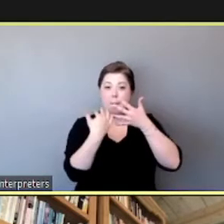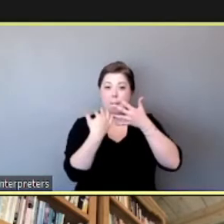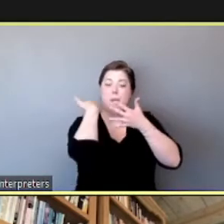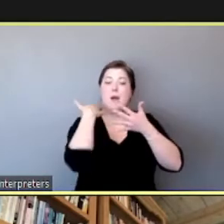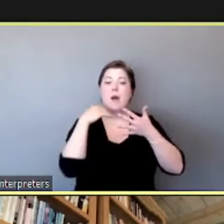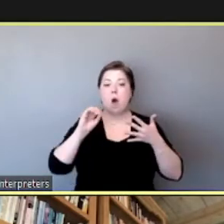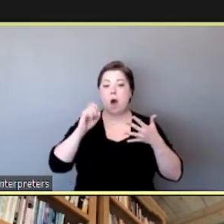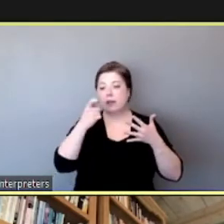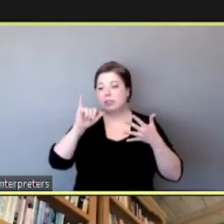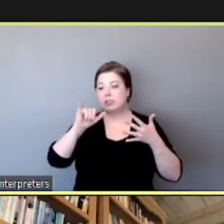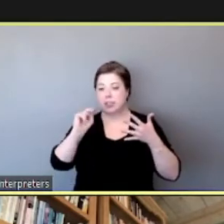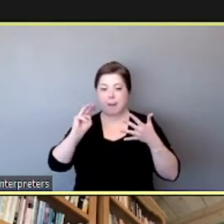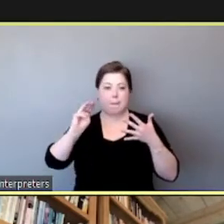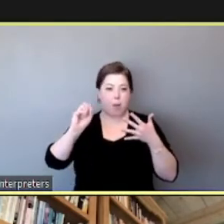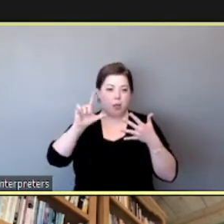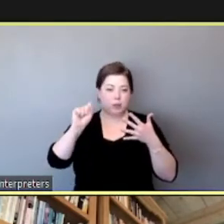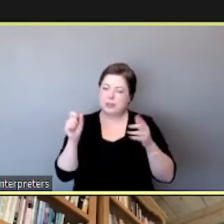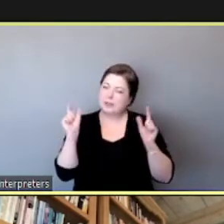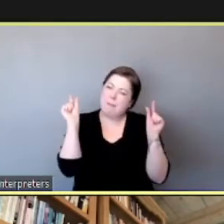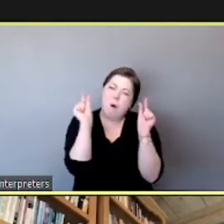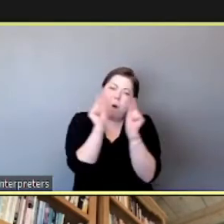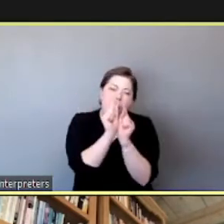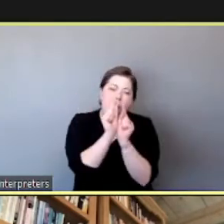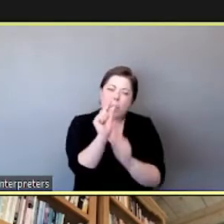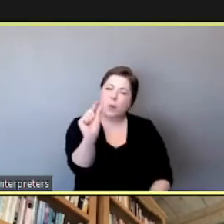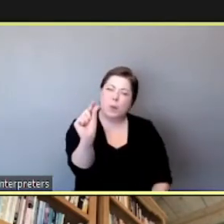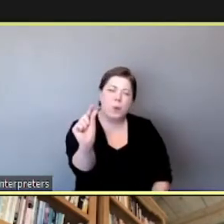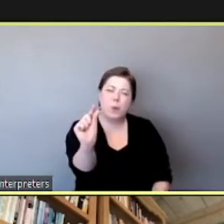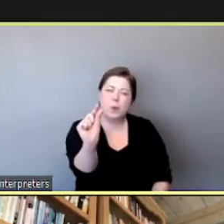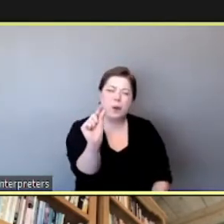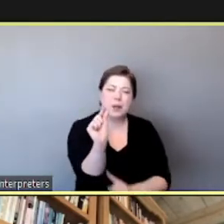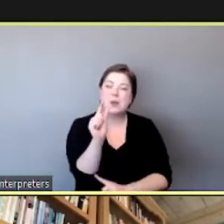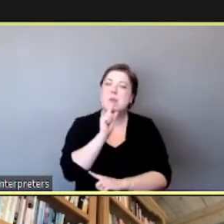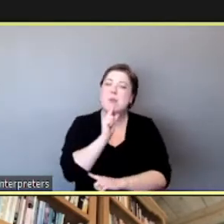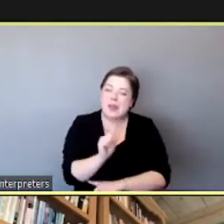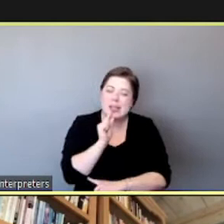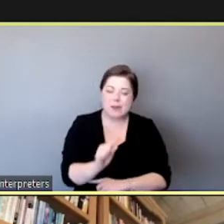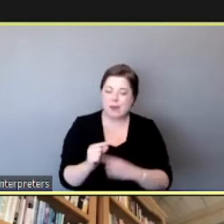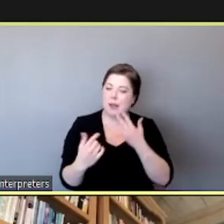are tiny. Oxygen freely flows.